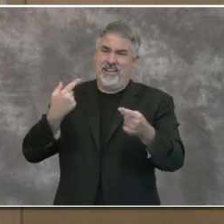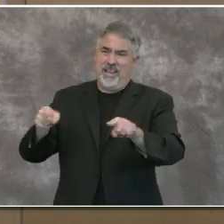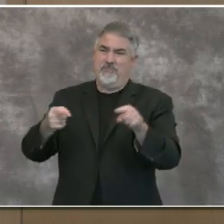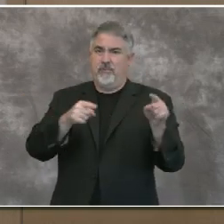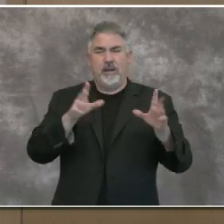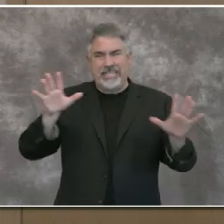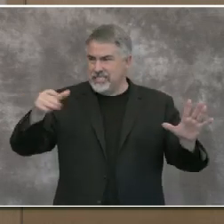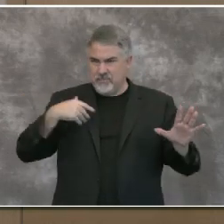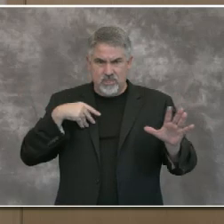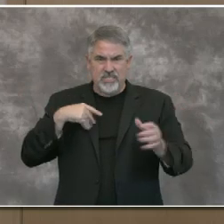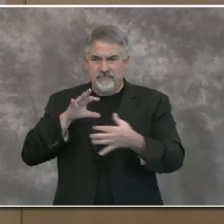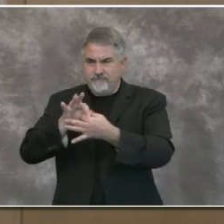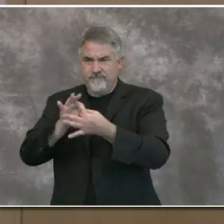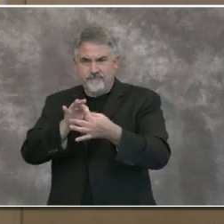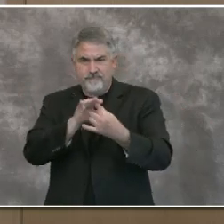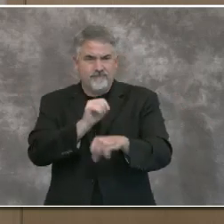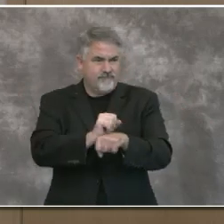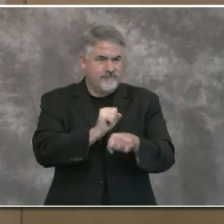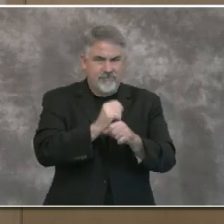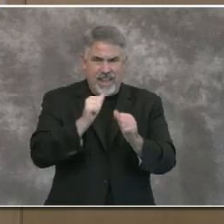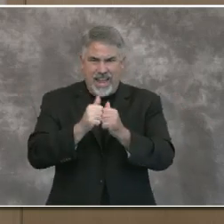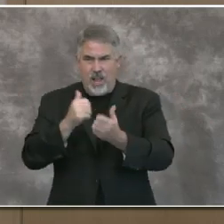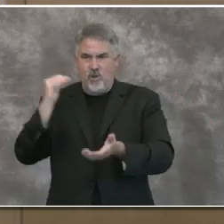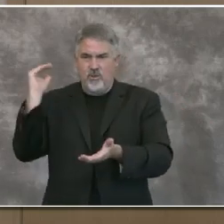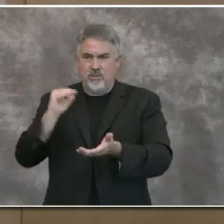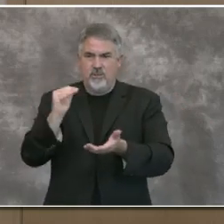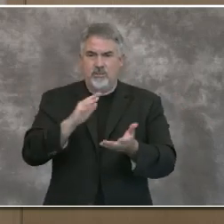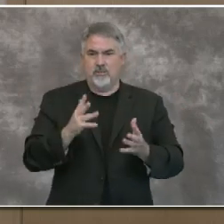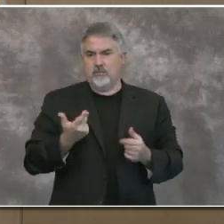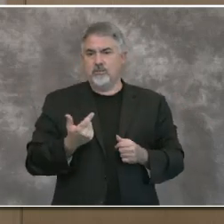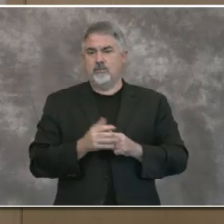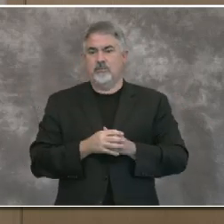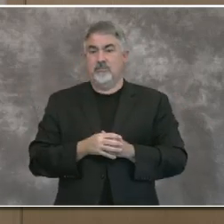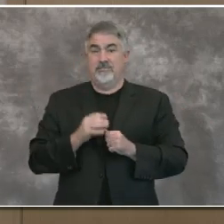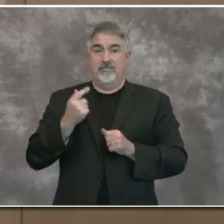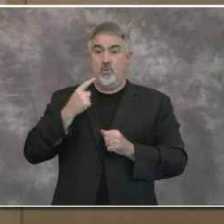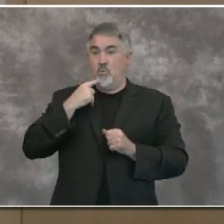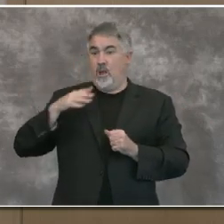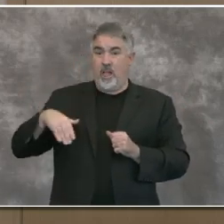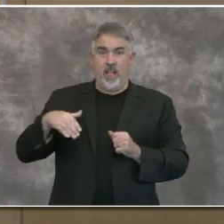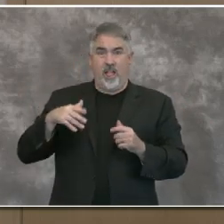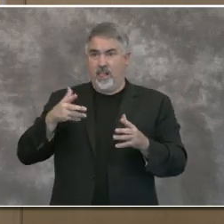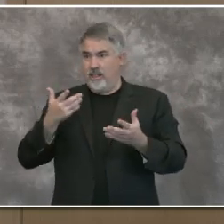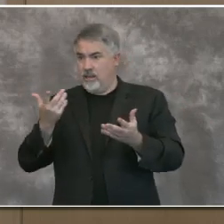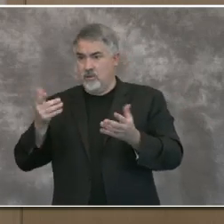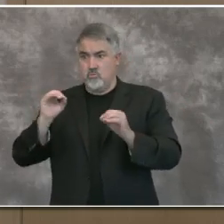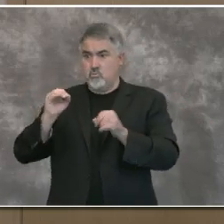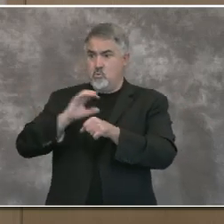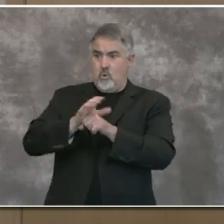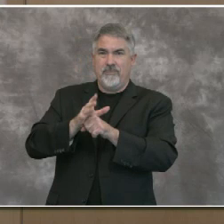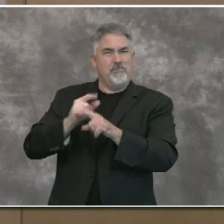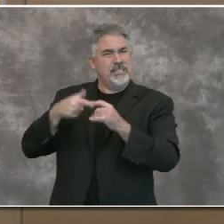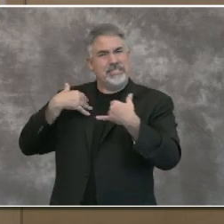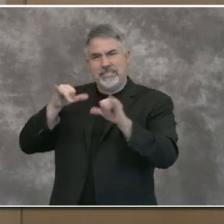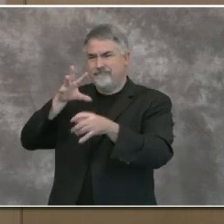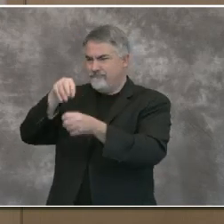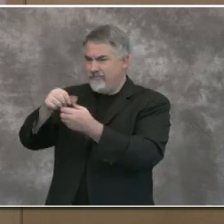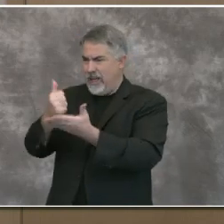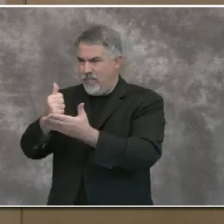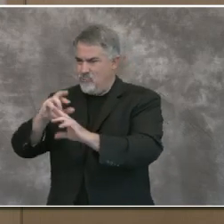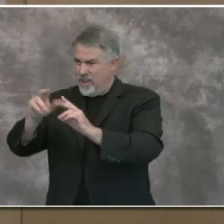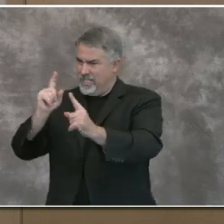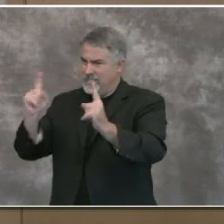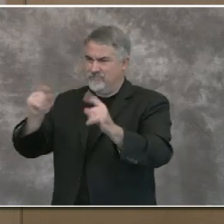with congregate care facilities to ensure that even those without outbreaks or have had any particular cases